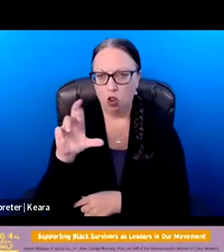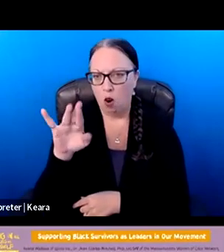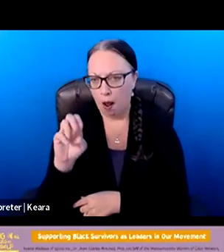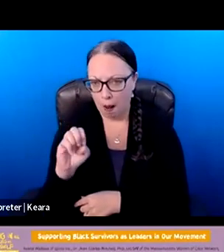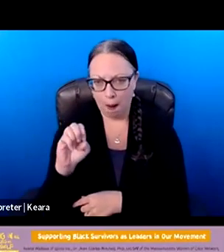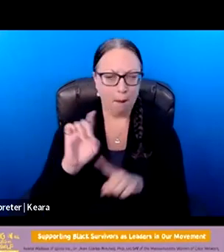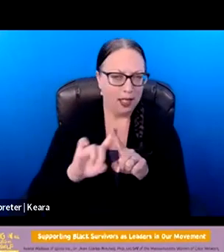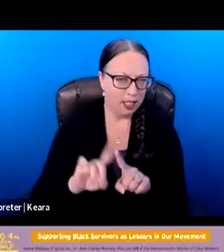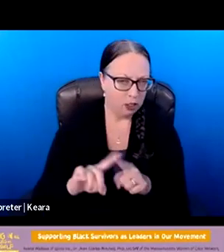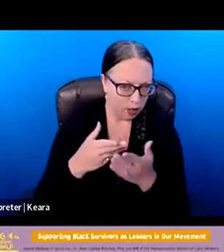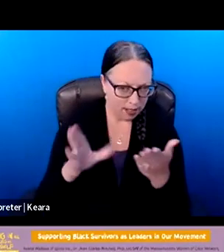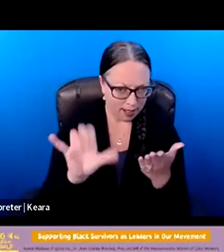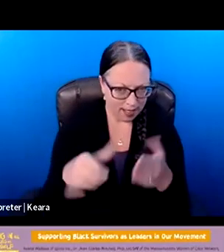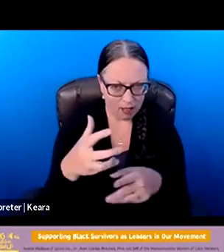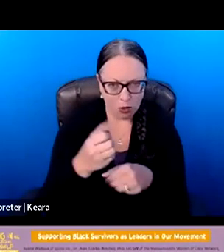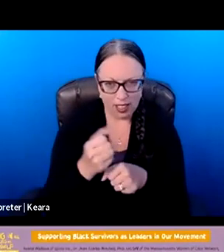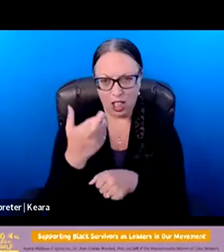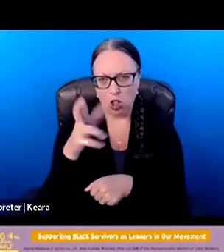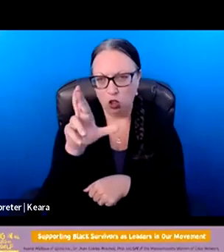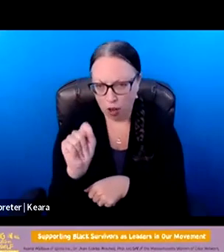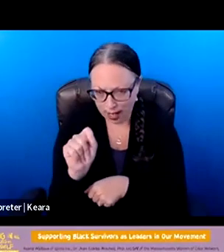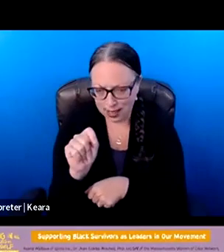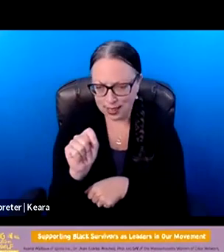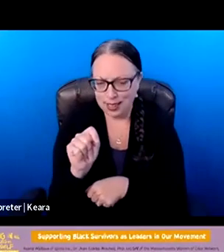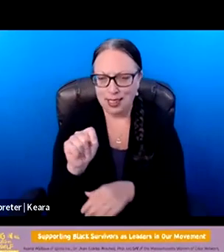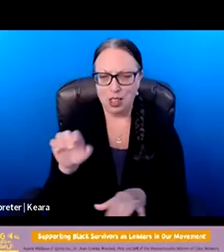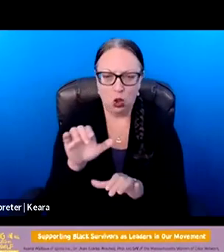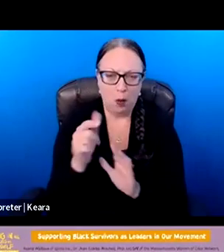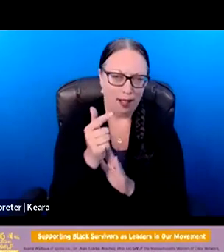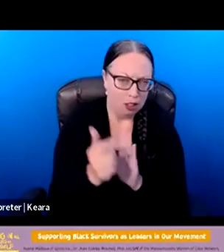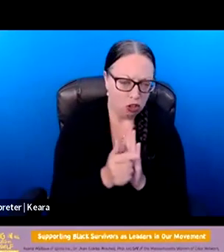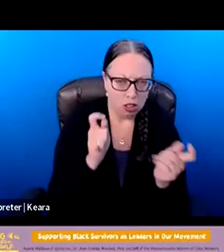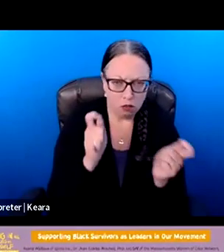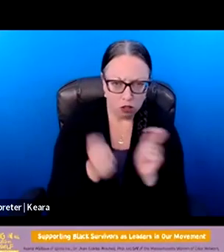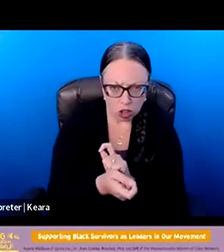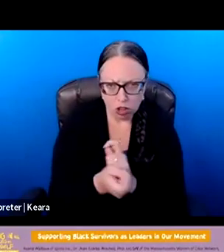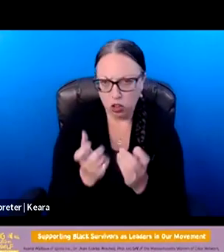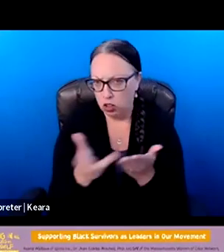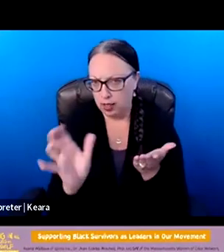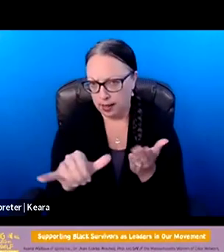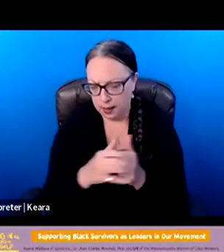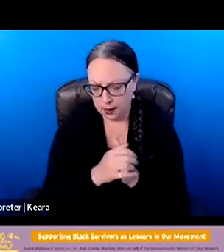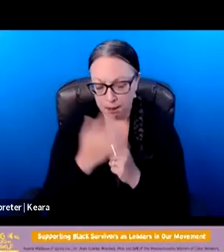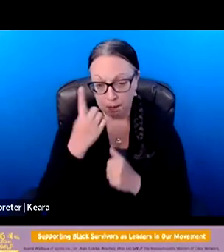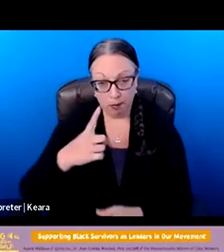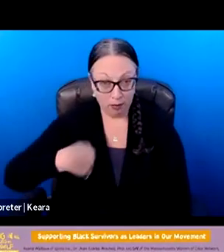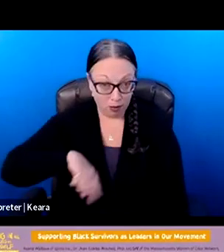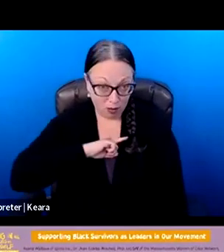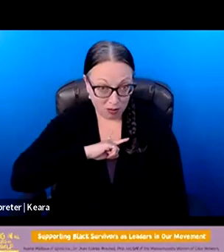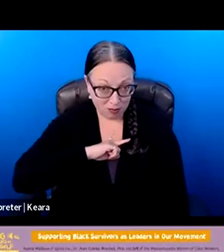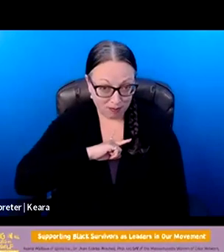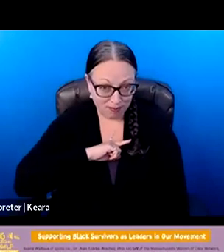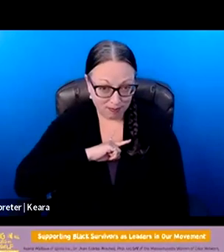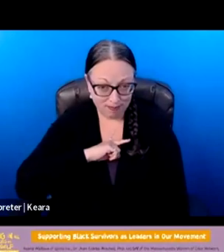know if you're getting grants or if you're trying to do like legislative change and things like that. But for us, we're